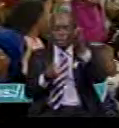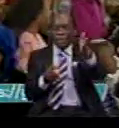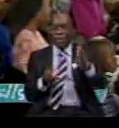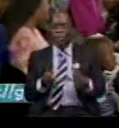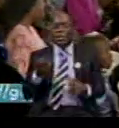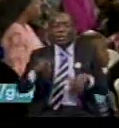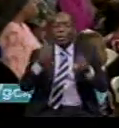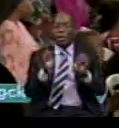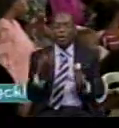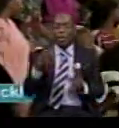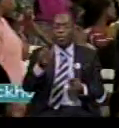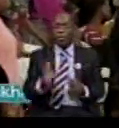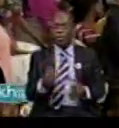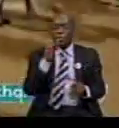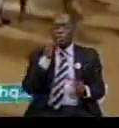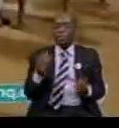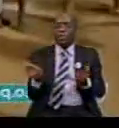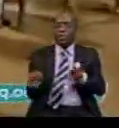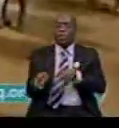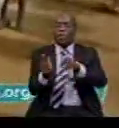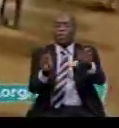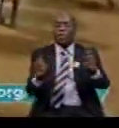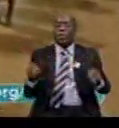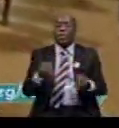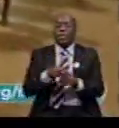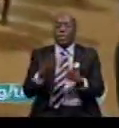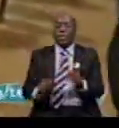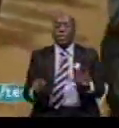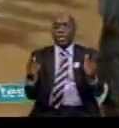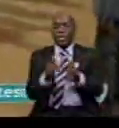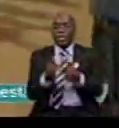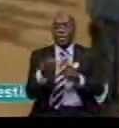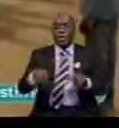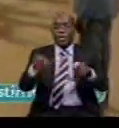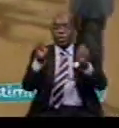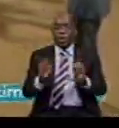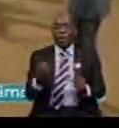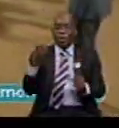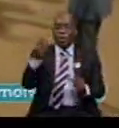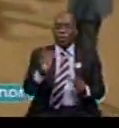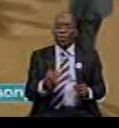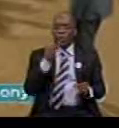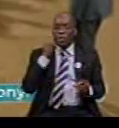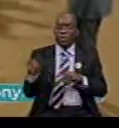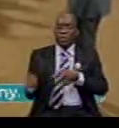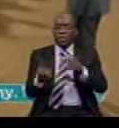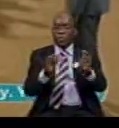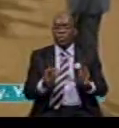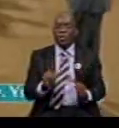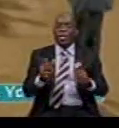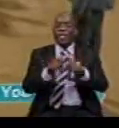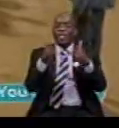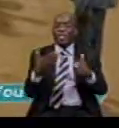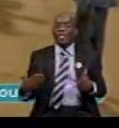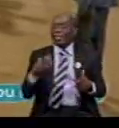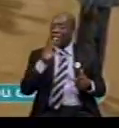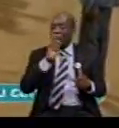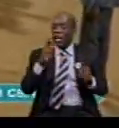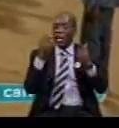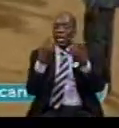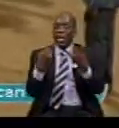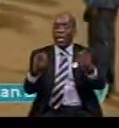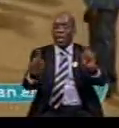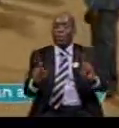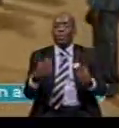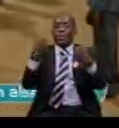moving in the camp. The power of God is moving in the camp. Great things are happening tonight.